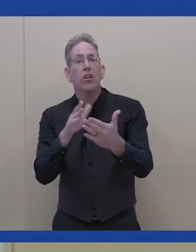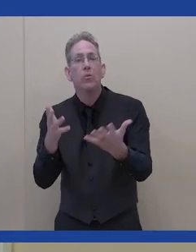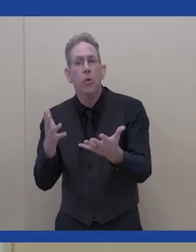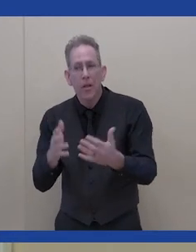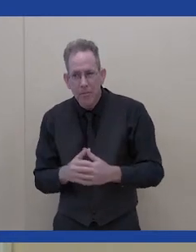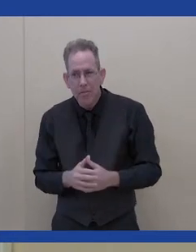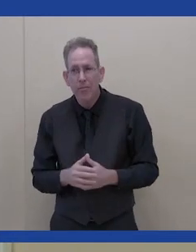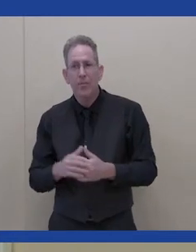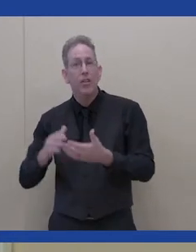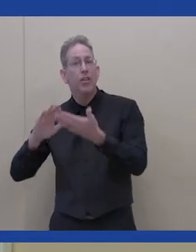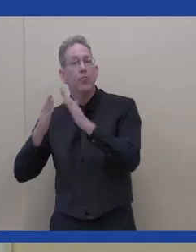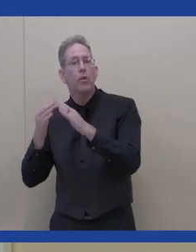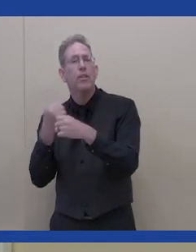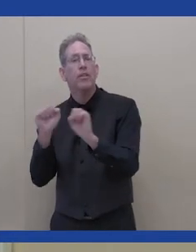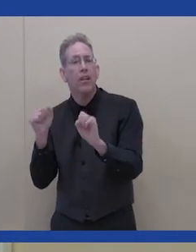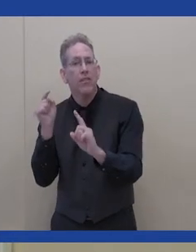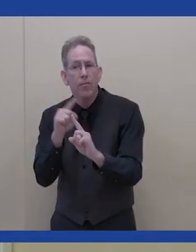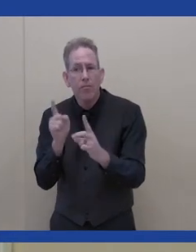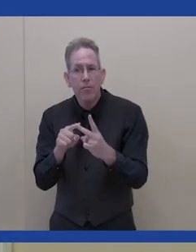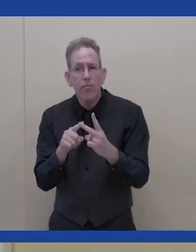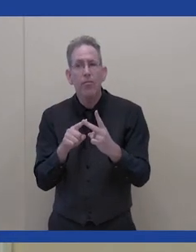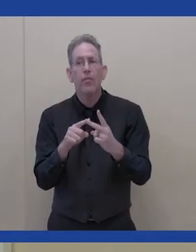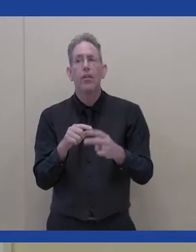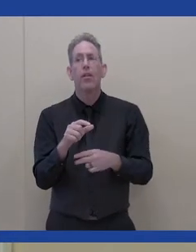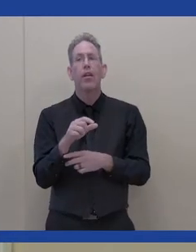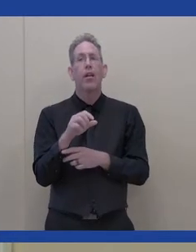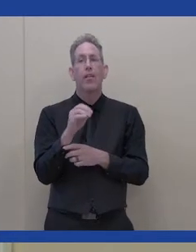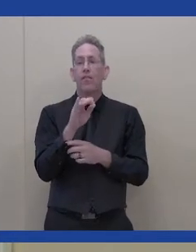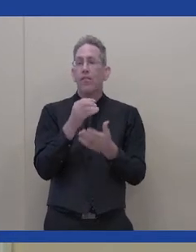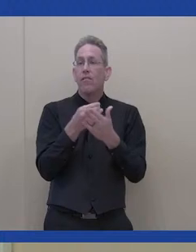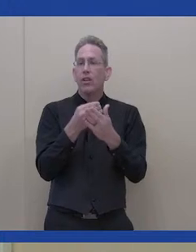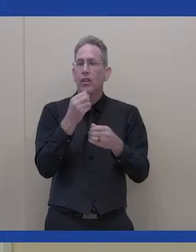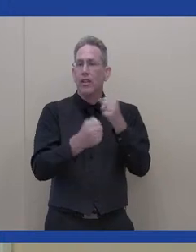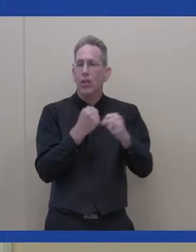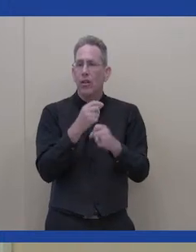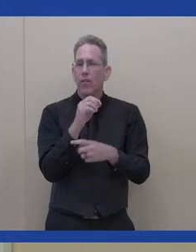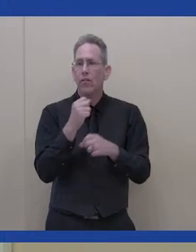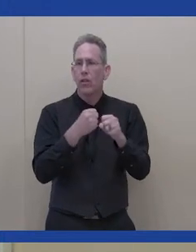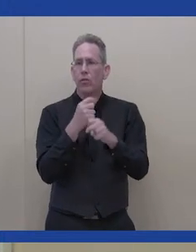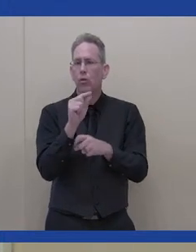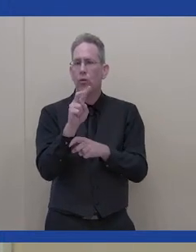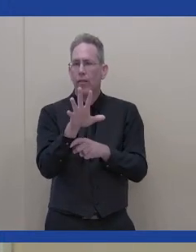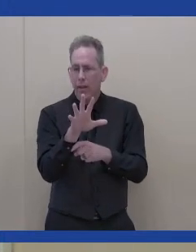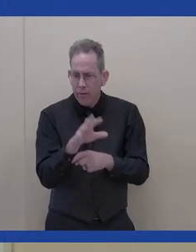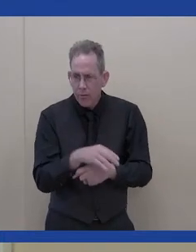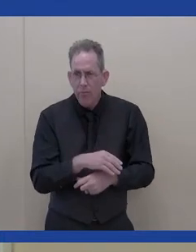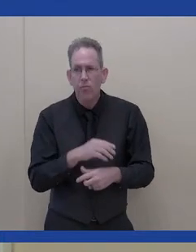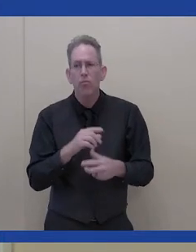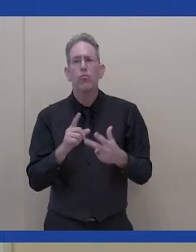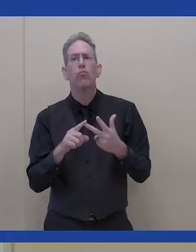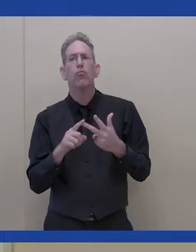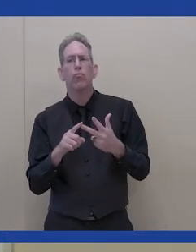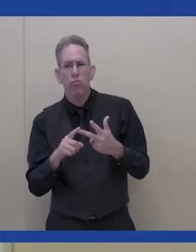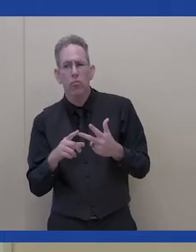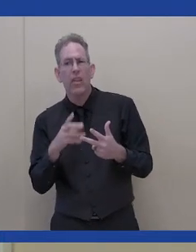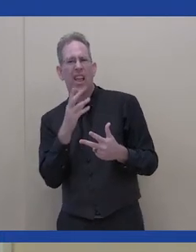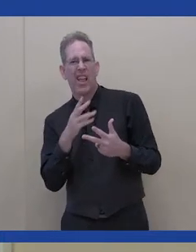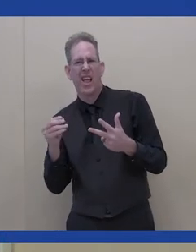to work on new and exciting opportunities for our city. And welcome to the new city councilors who begin their service